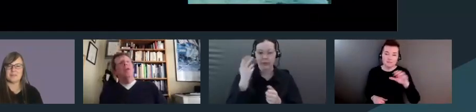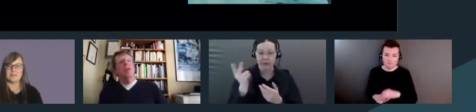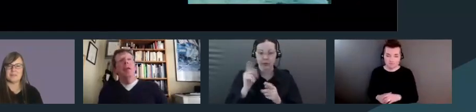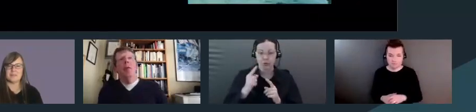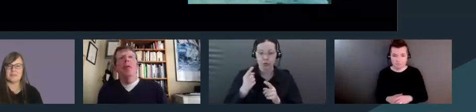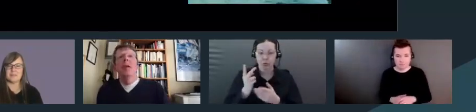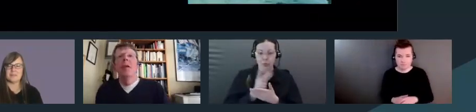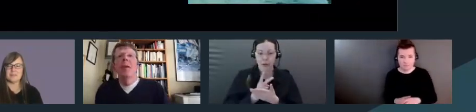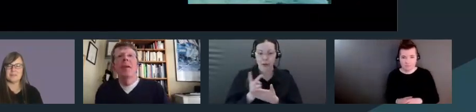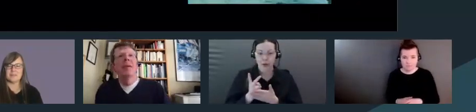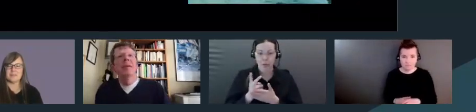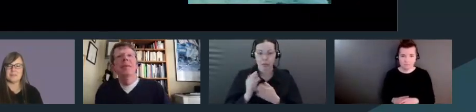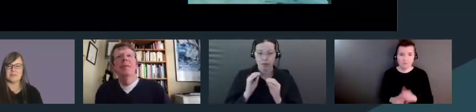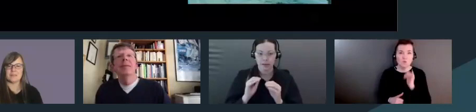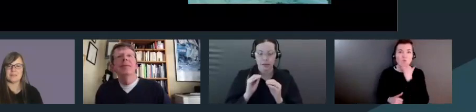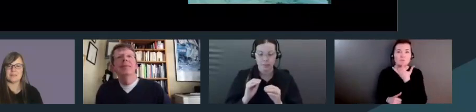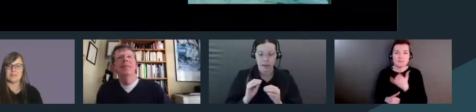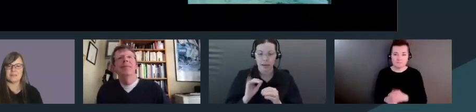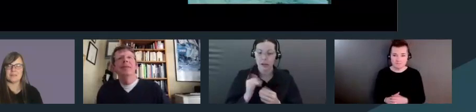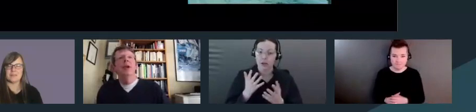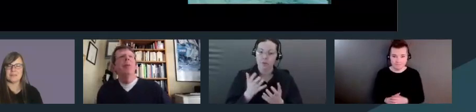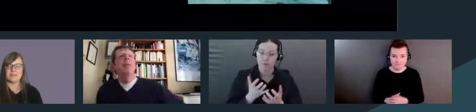which would give